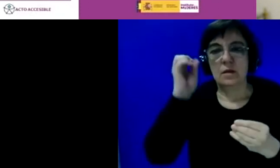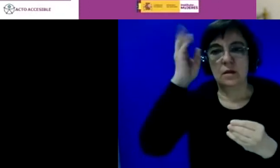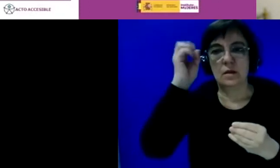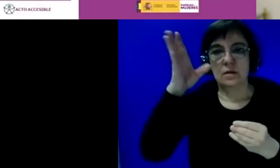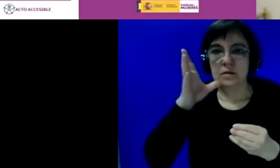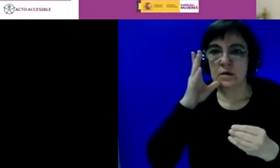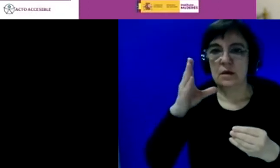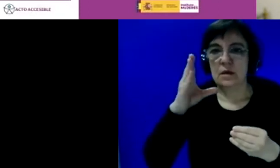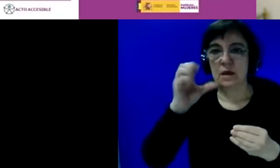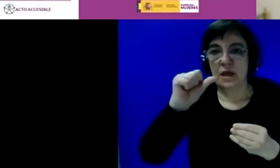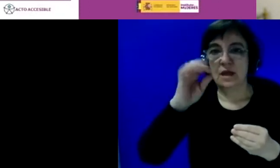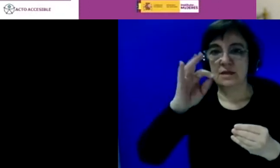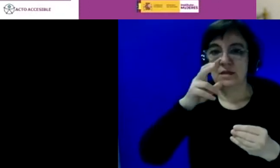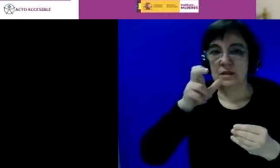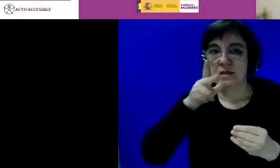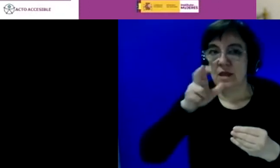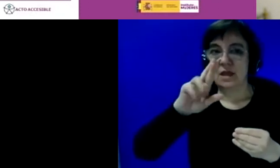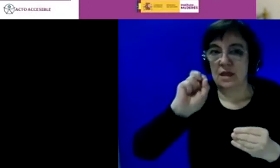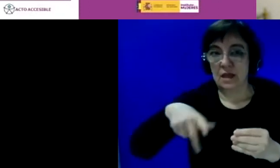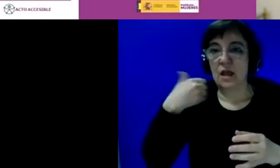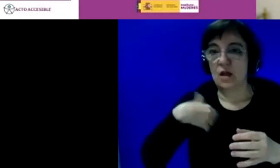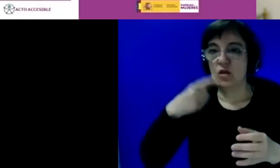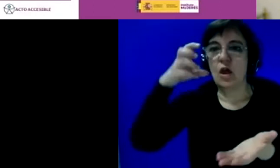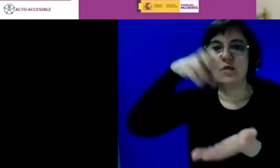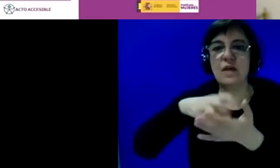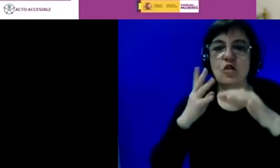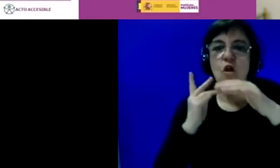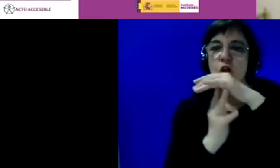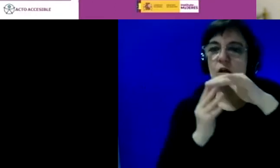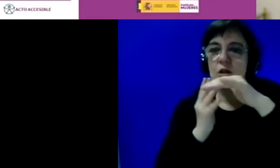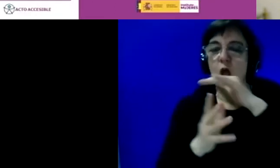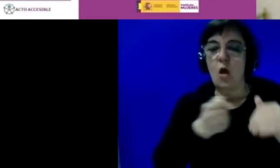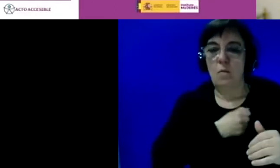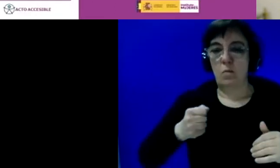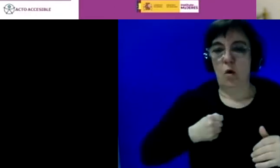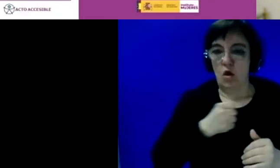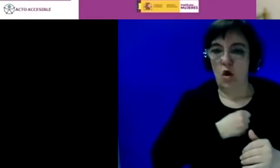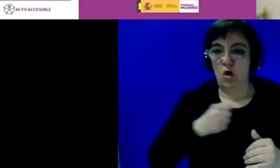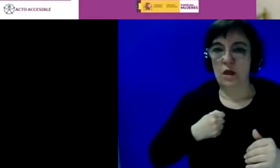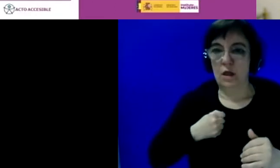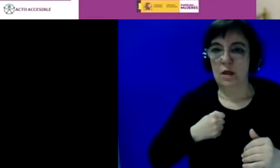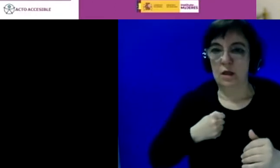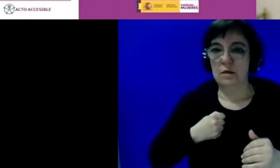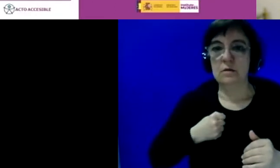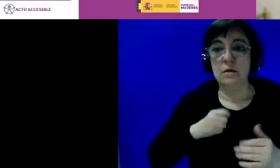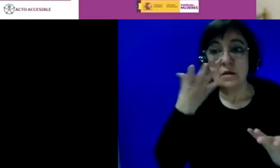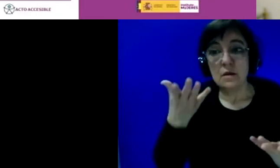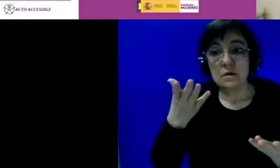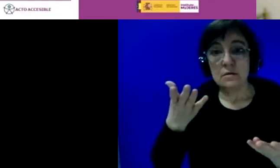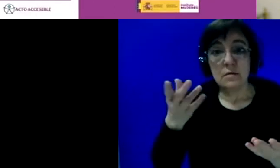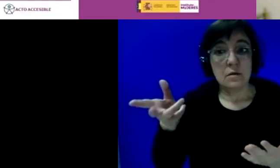First, we're going to give the floor to Katrin, who is now in a center for refugees